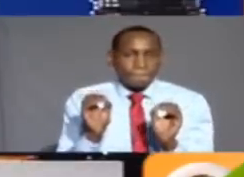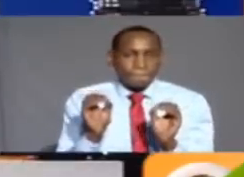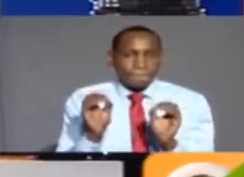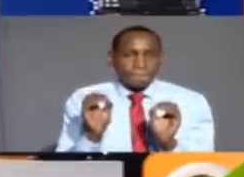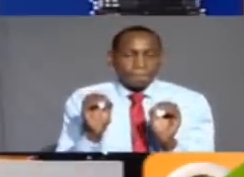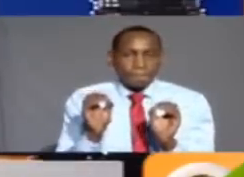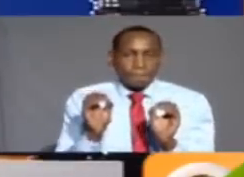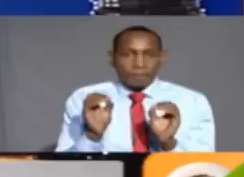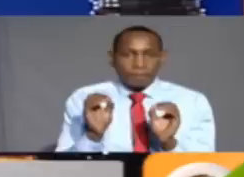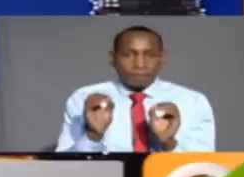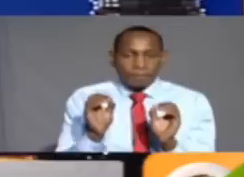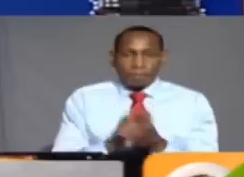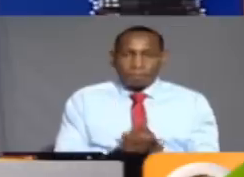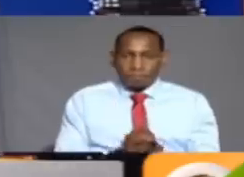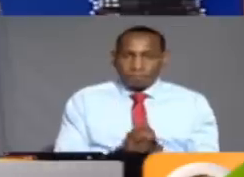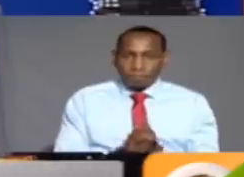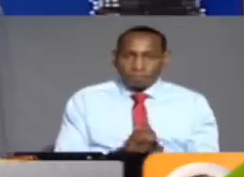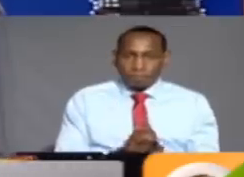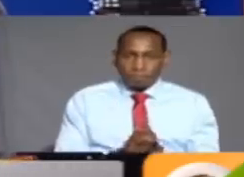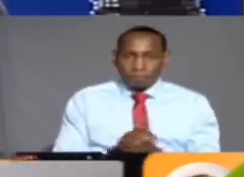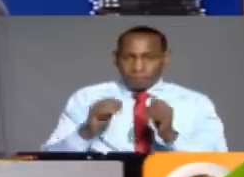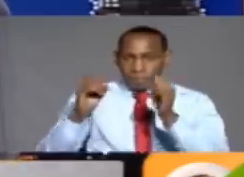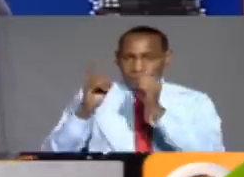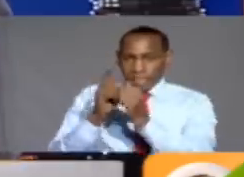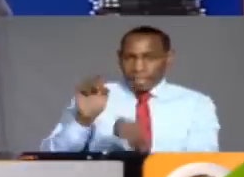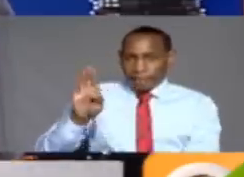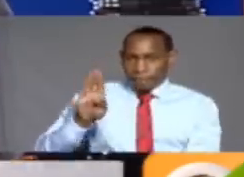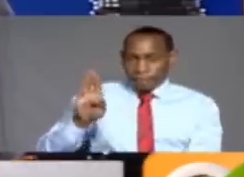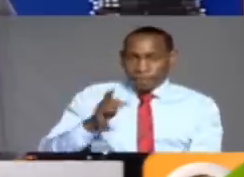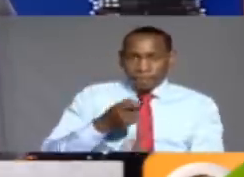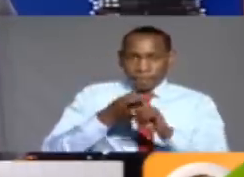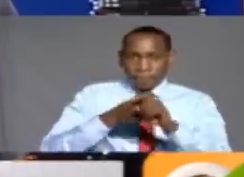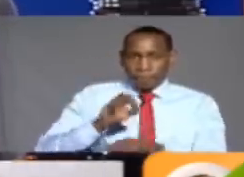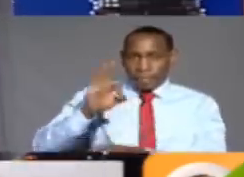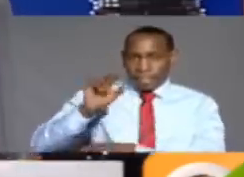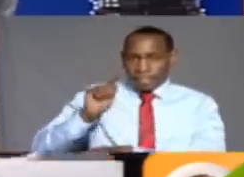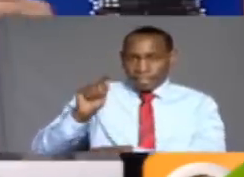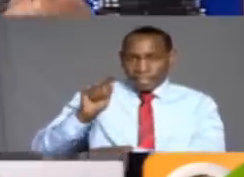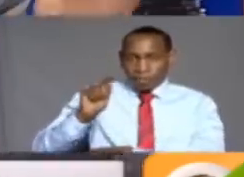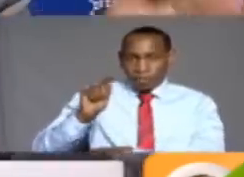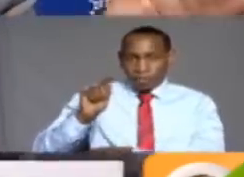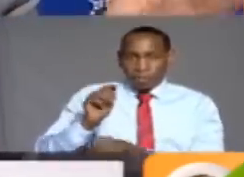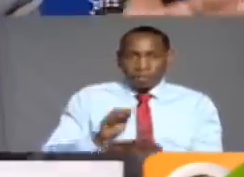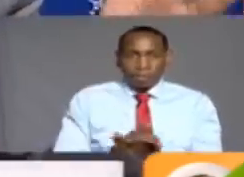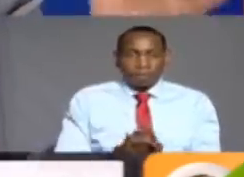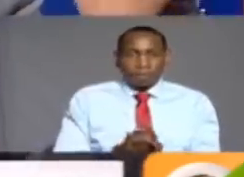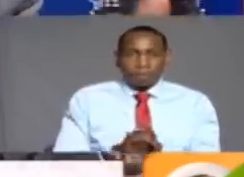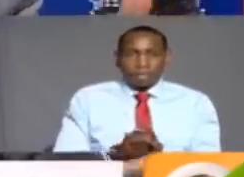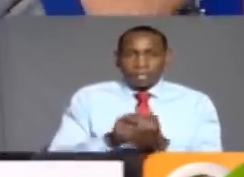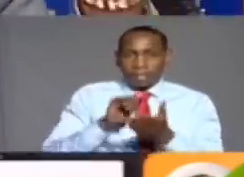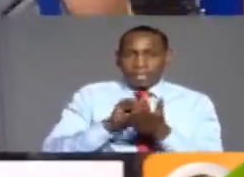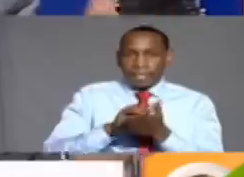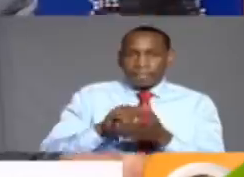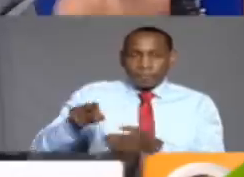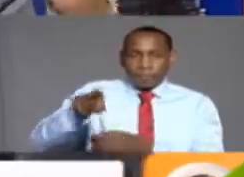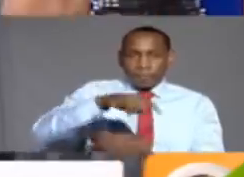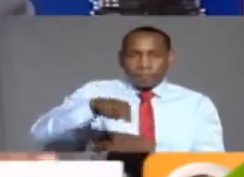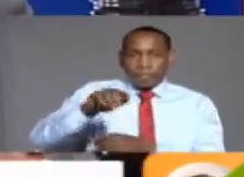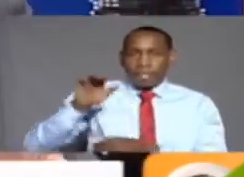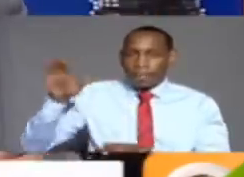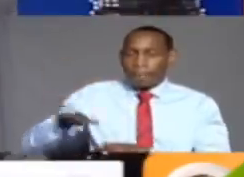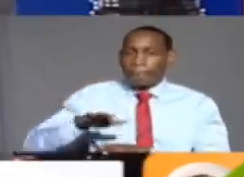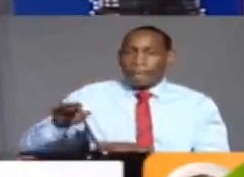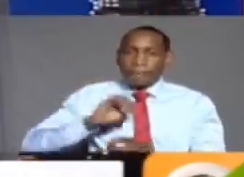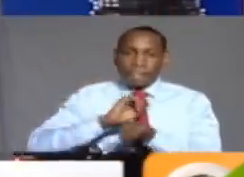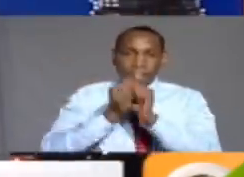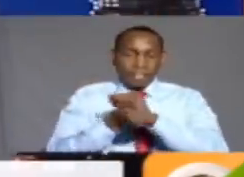to be responsible Kenyans. 11 billion out of 3 trillion is a much leg room that we had as parliament to